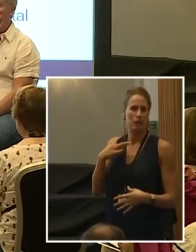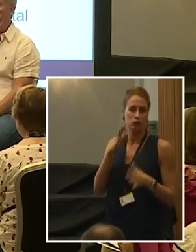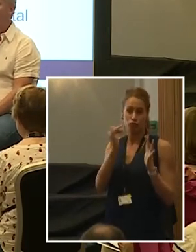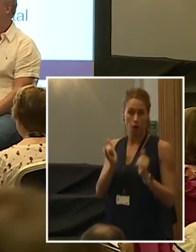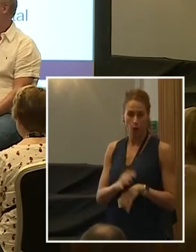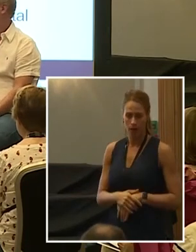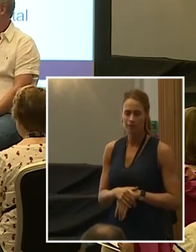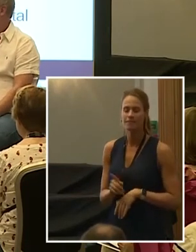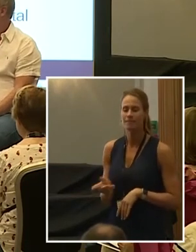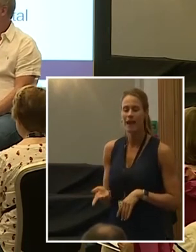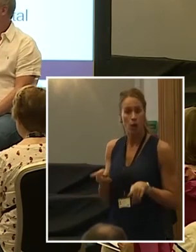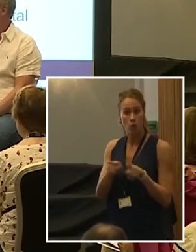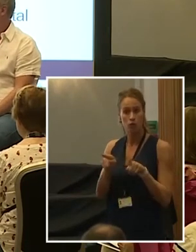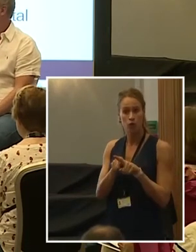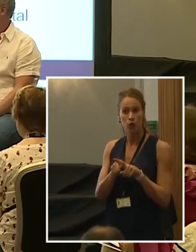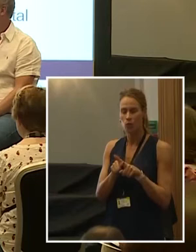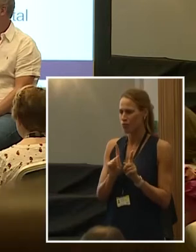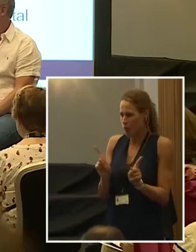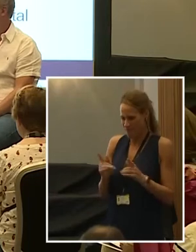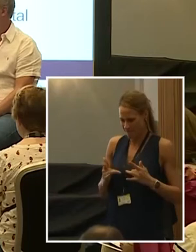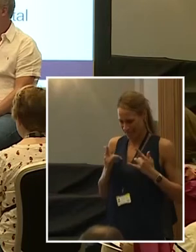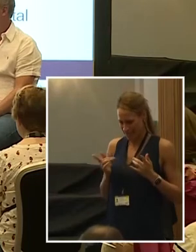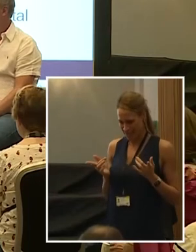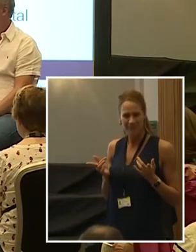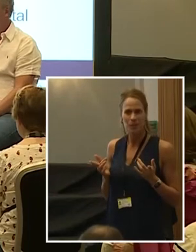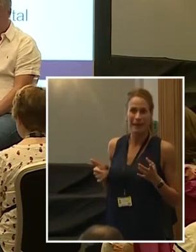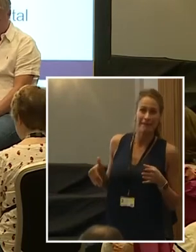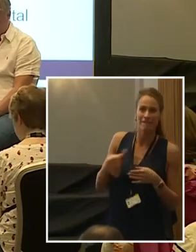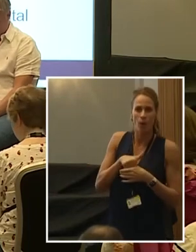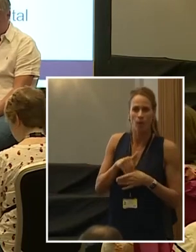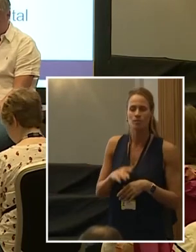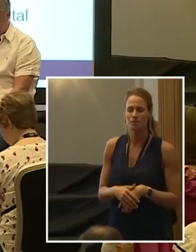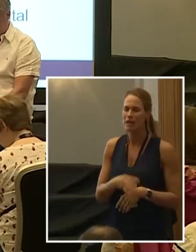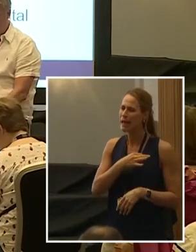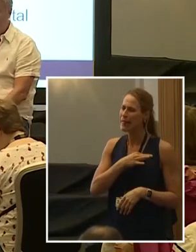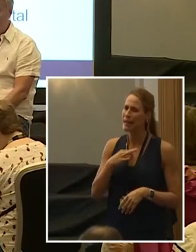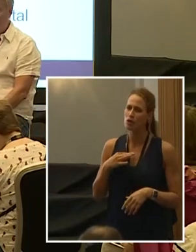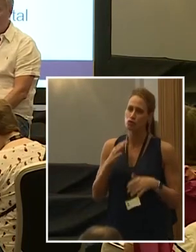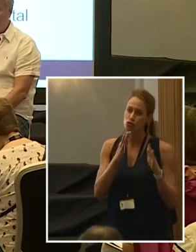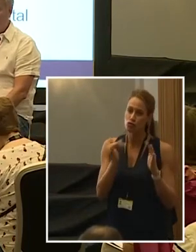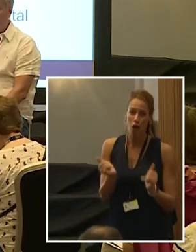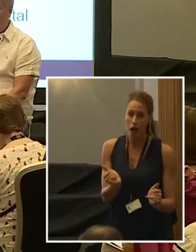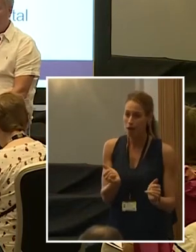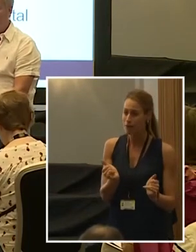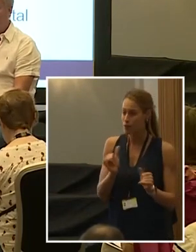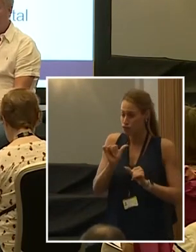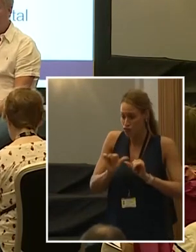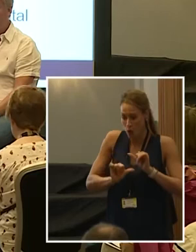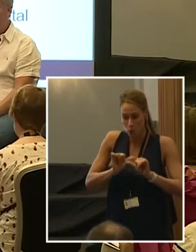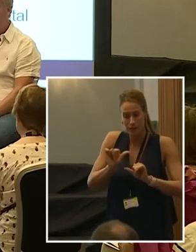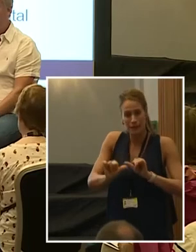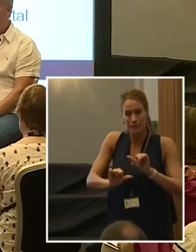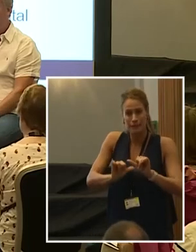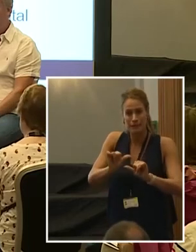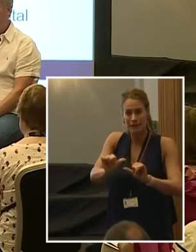of course, what it's like to take part. Clinical trials and progress in research simply can't happen without the